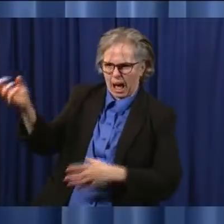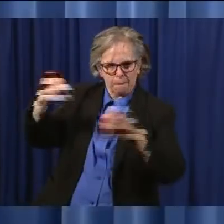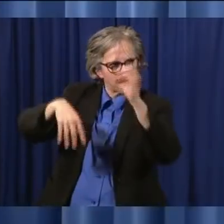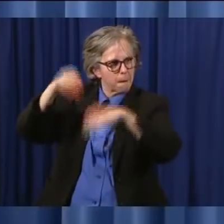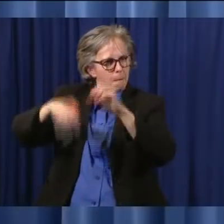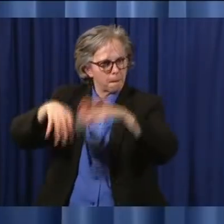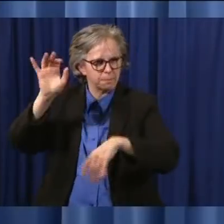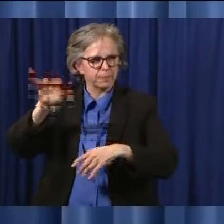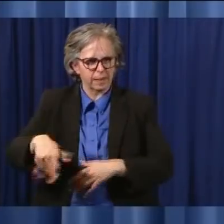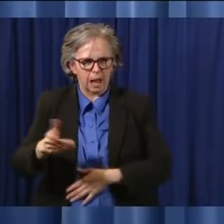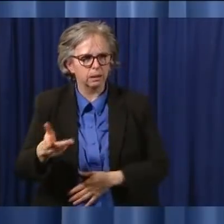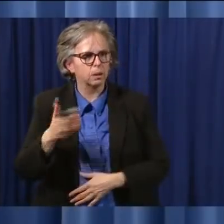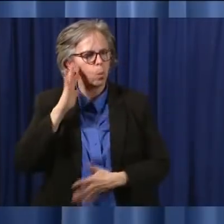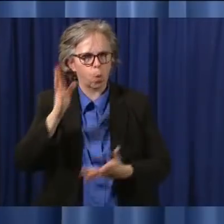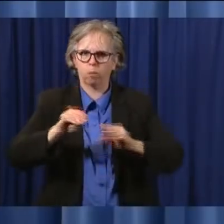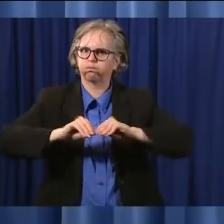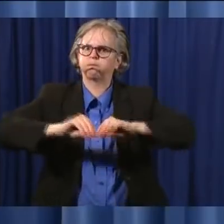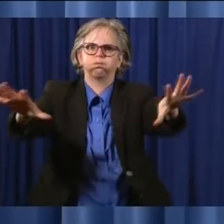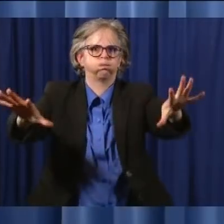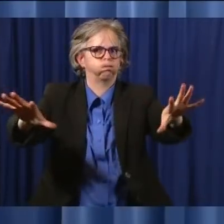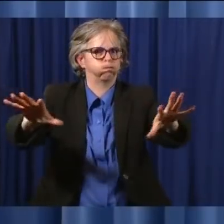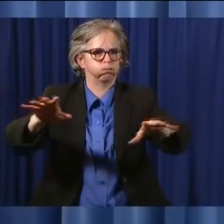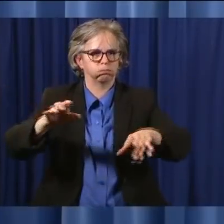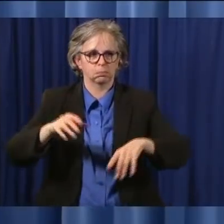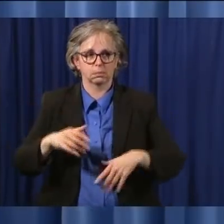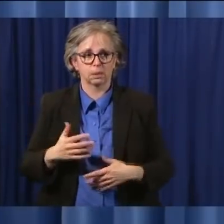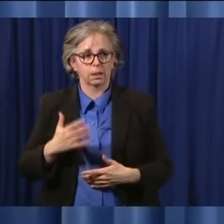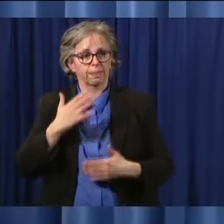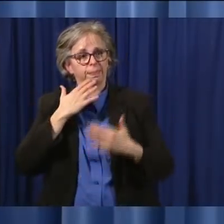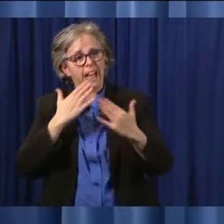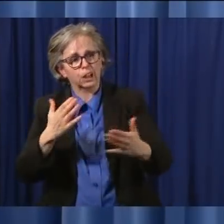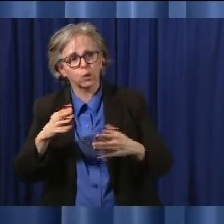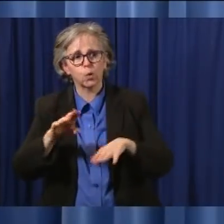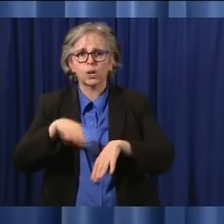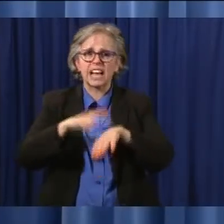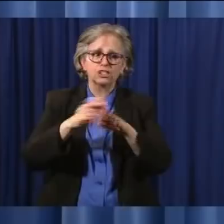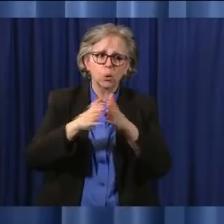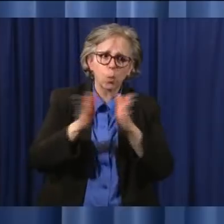And these are going to be distributed. And again, I want to thank Nationwide Foundation for helping us